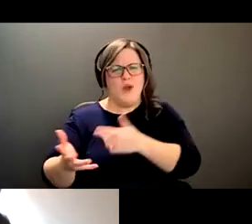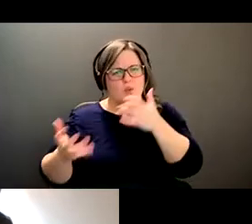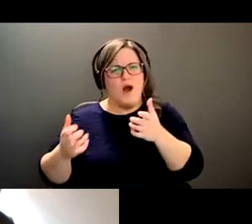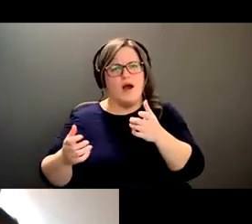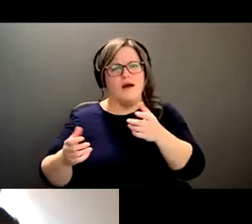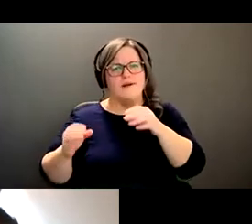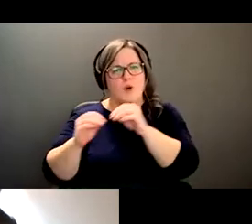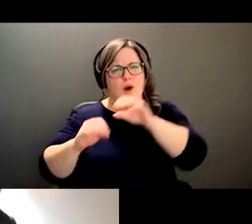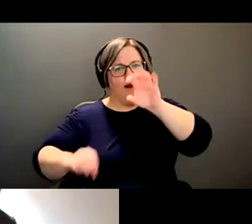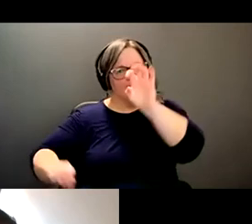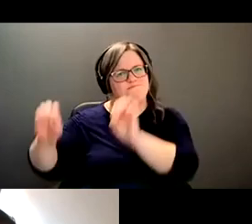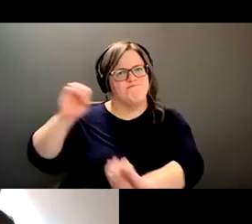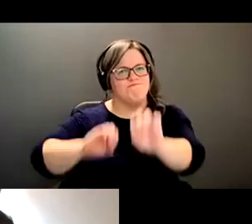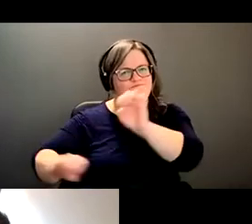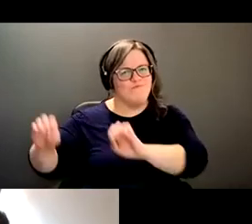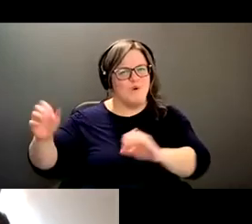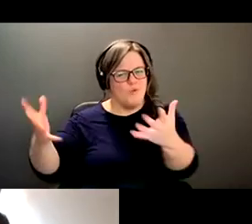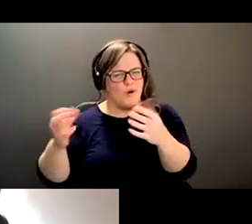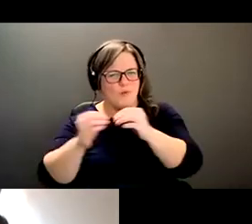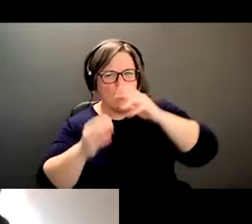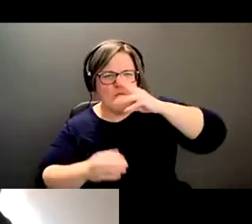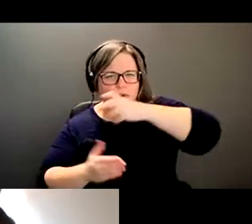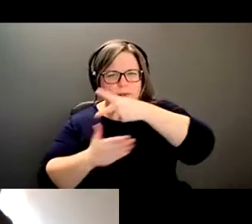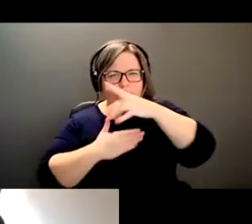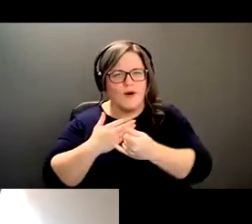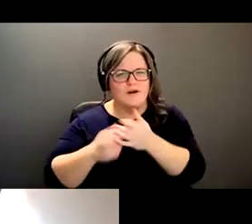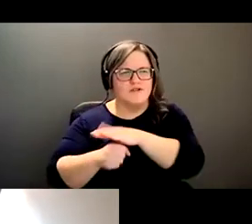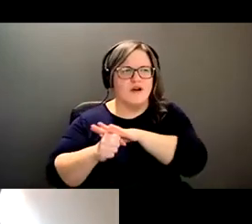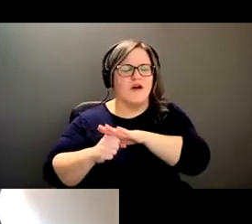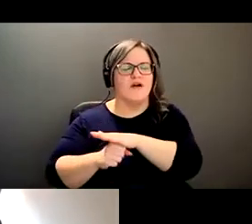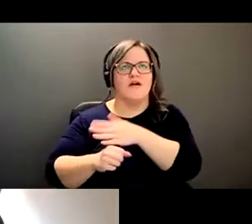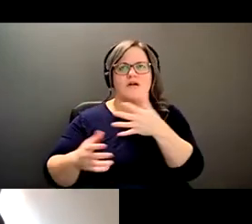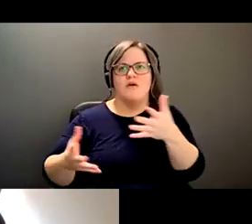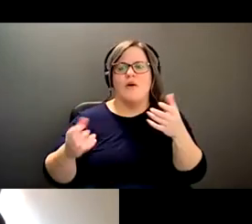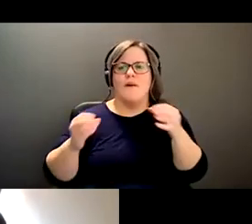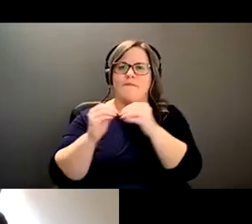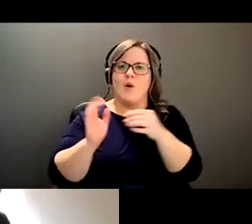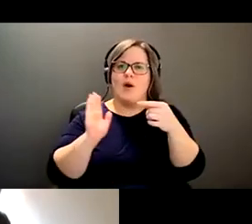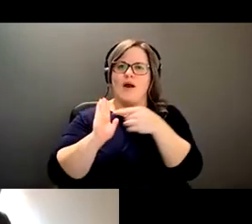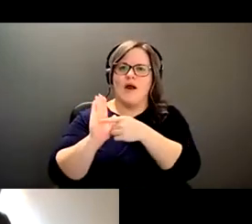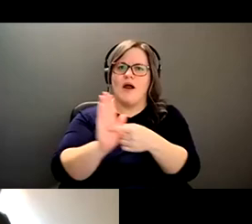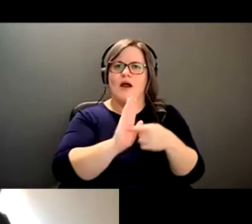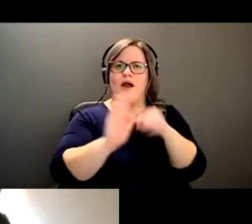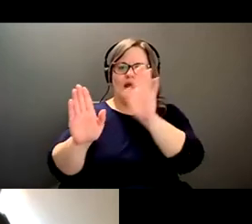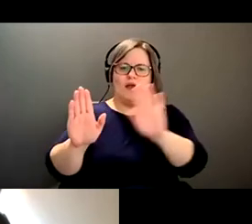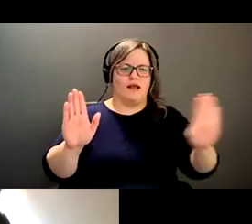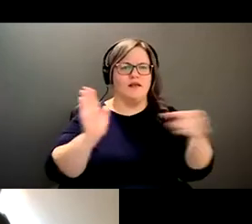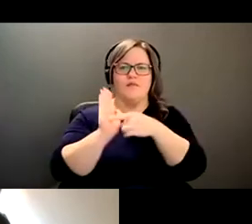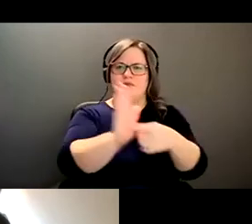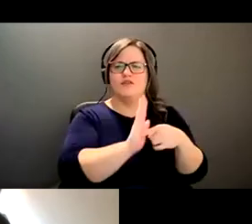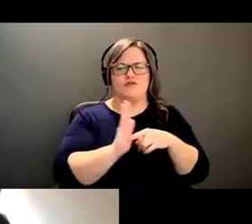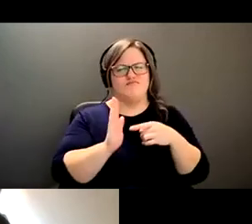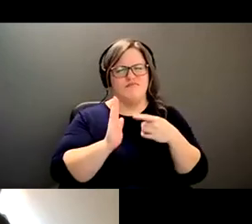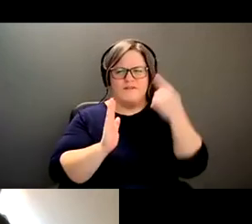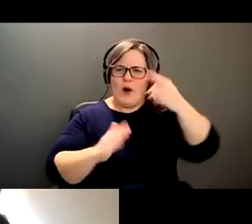weirder, a site for exhibitions that feature like young emerging